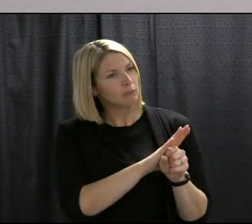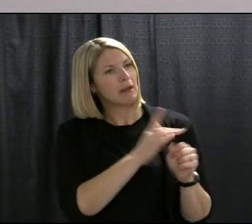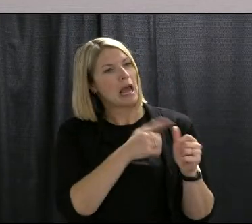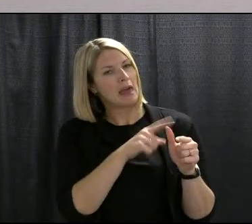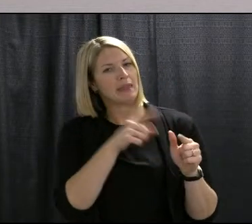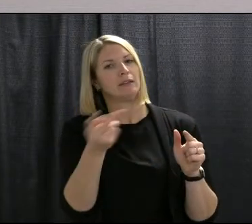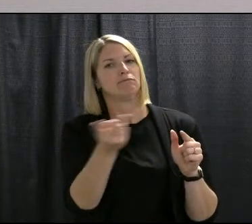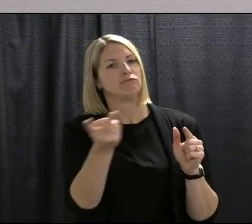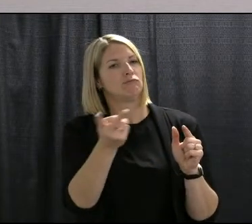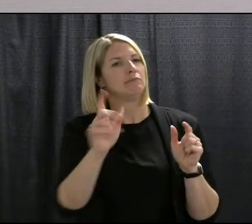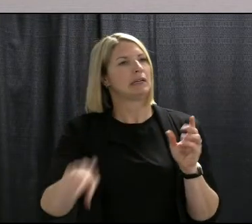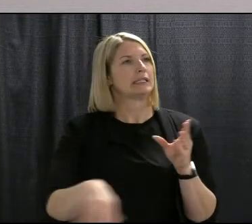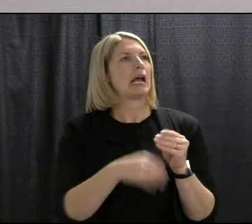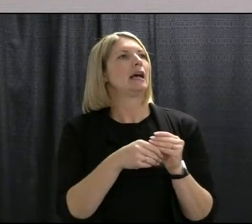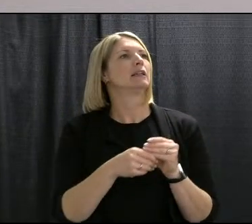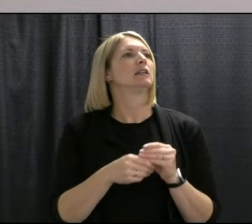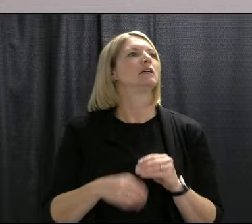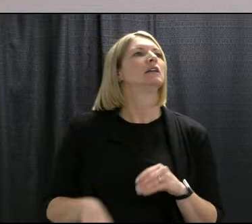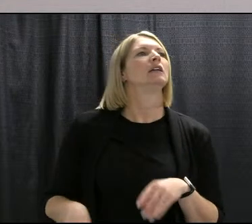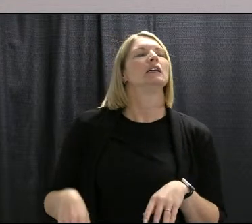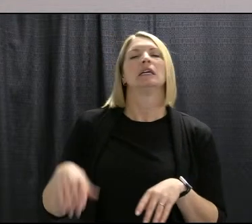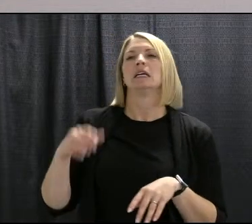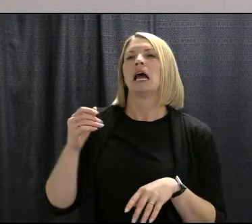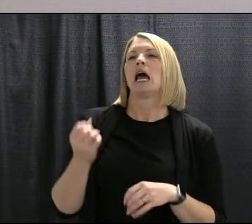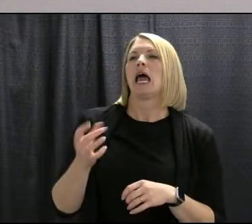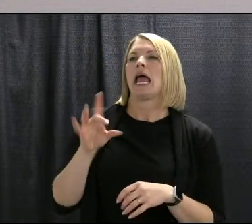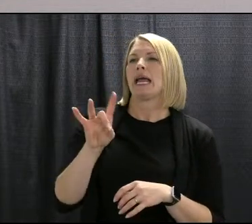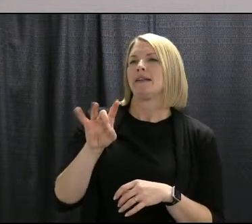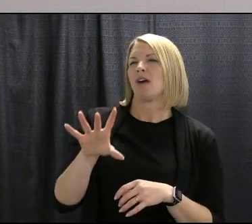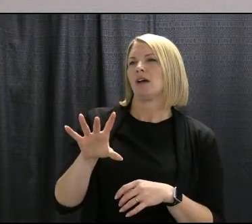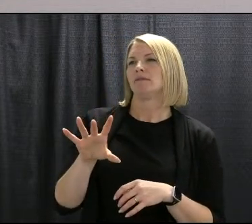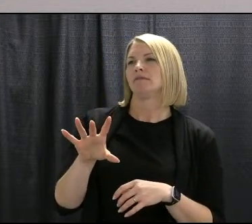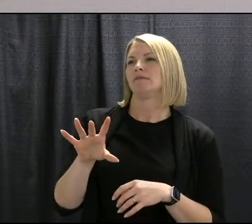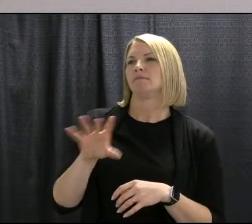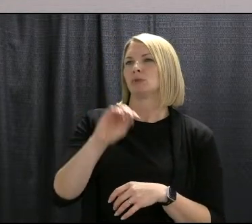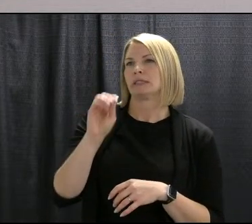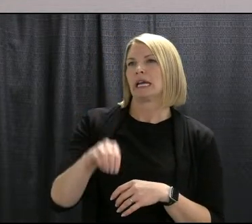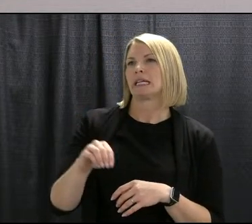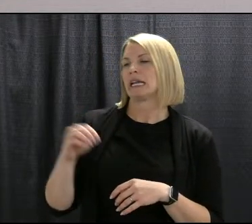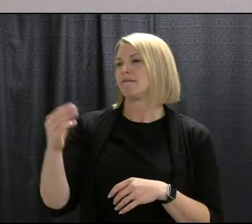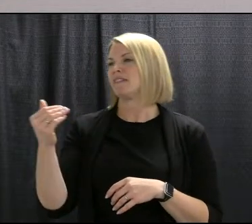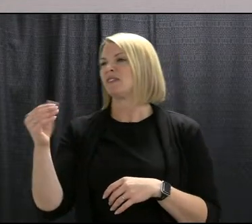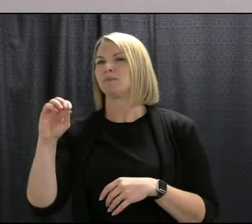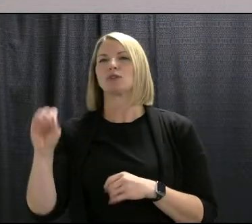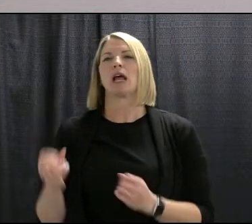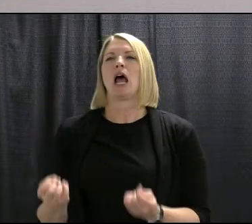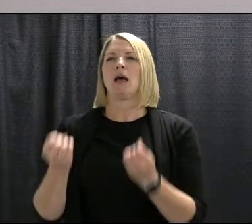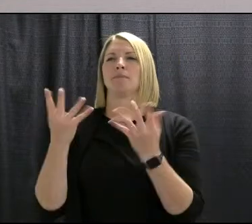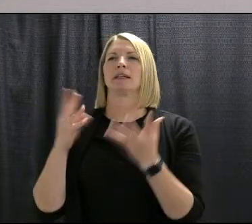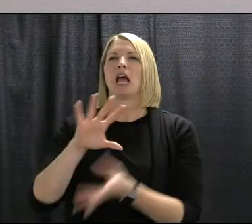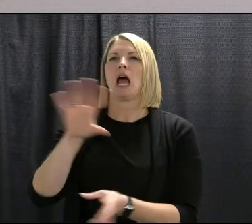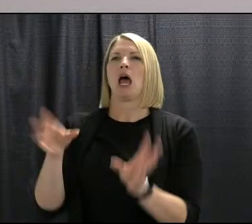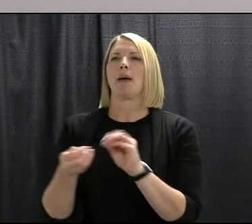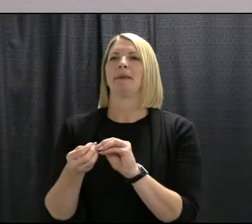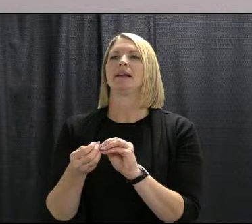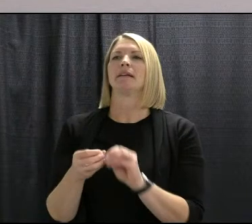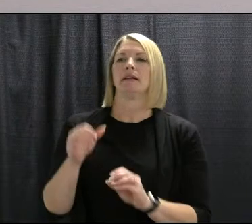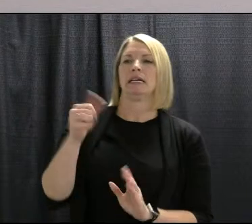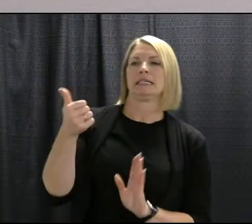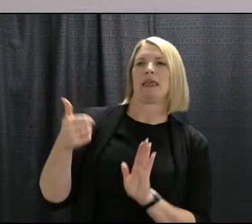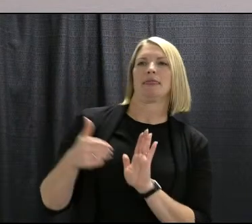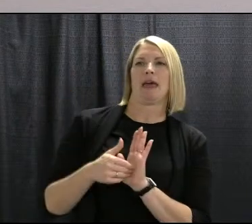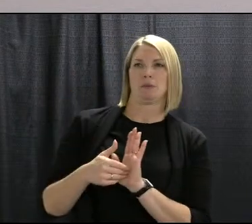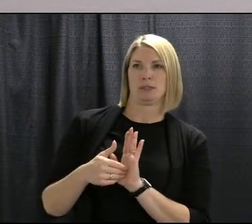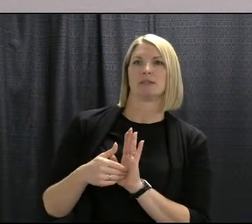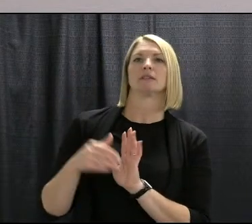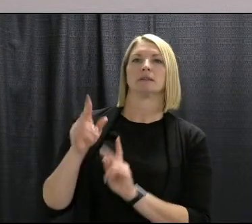15% you mentioned, how many people that would be, core government people who are covered by all 4 conditions? Yep, about approximately 10,000,